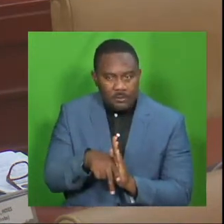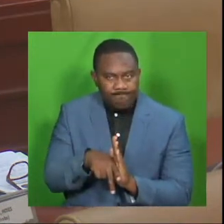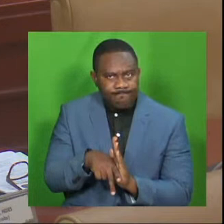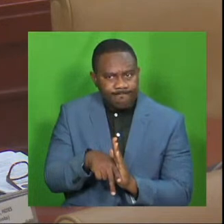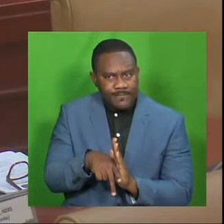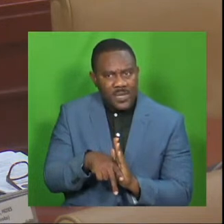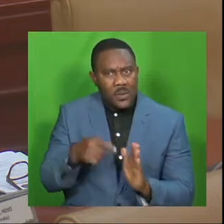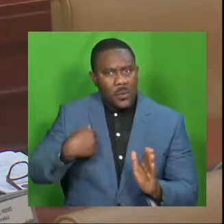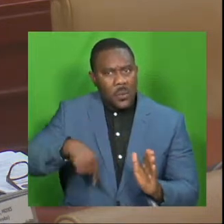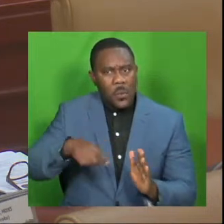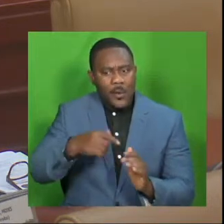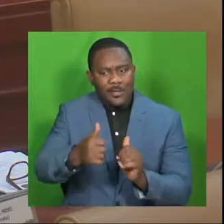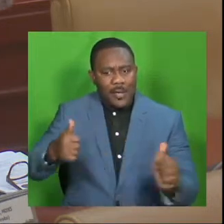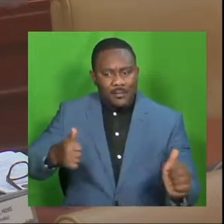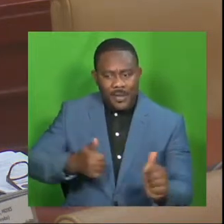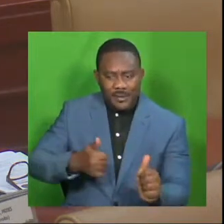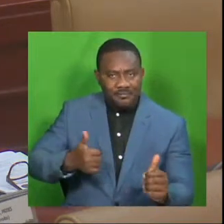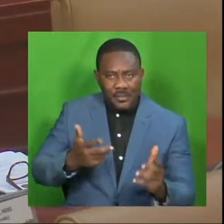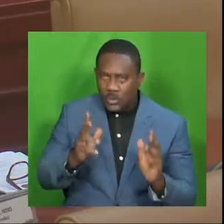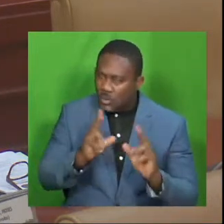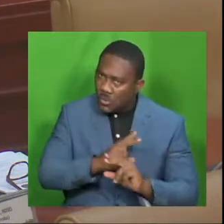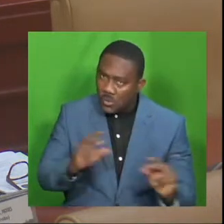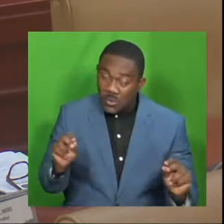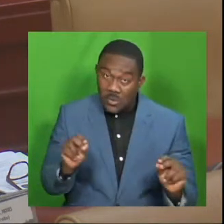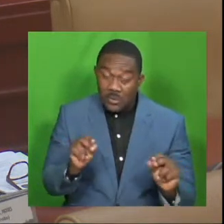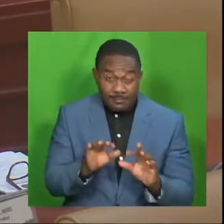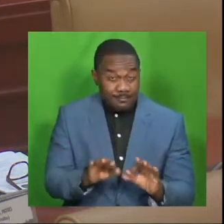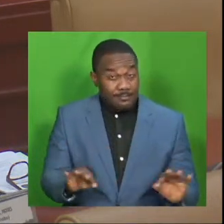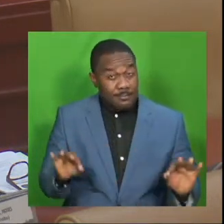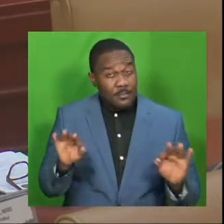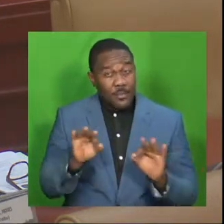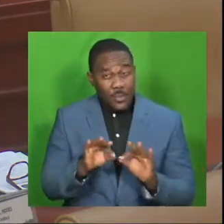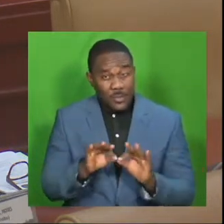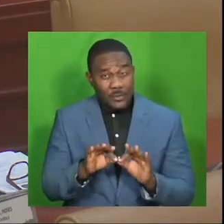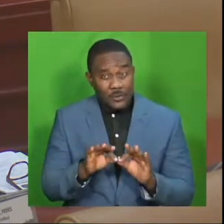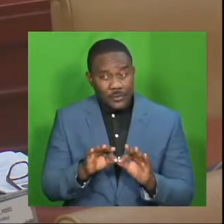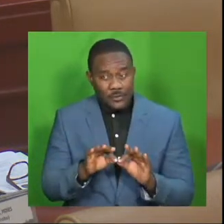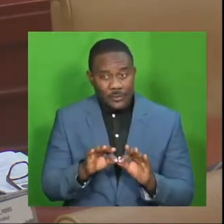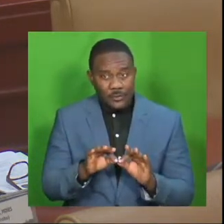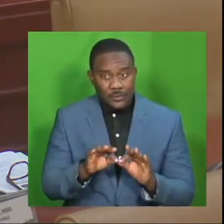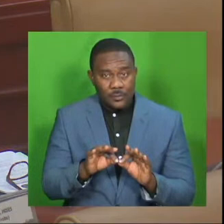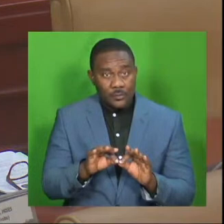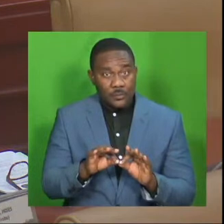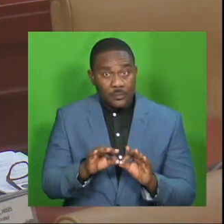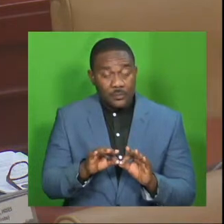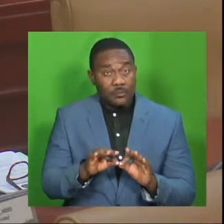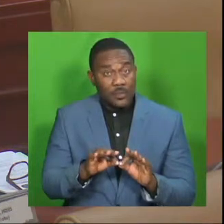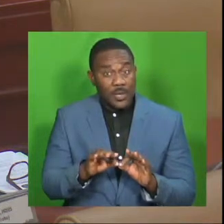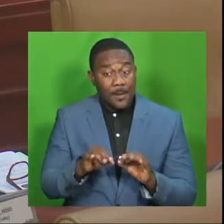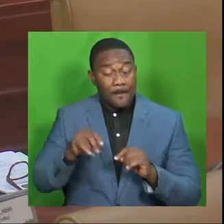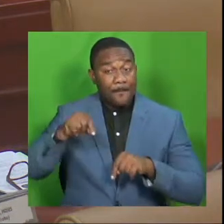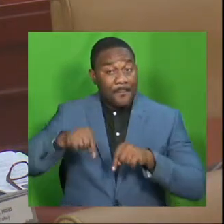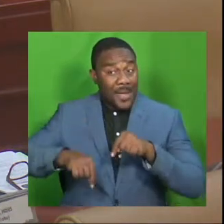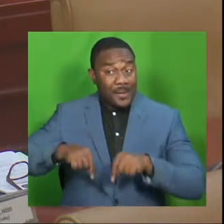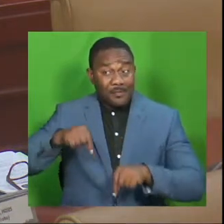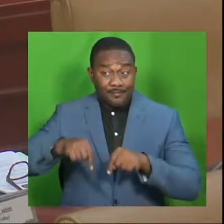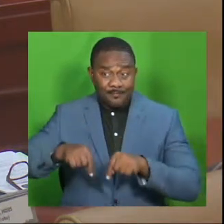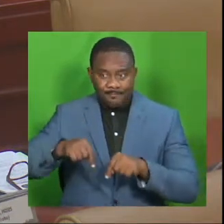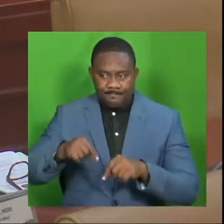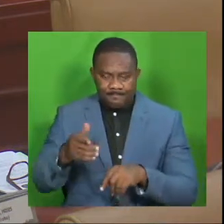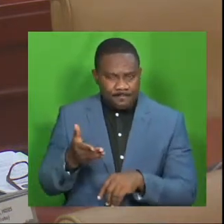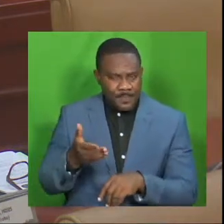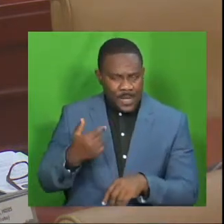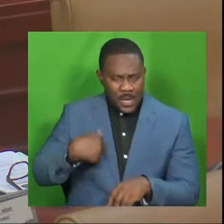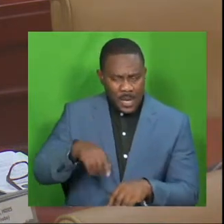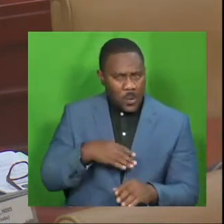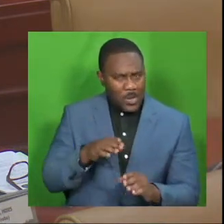anybody behind. And it is very, very important. The physically challenged, Mr. Speaker, our attitude